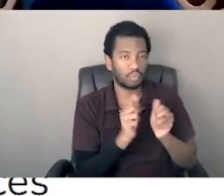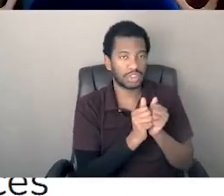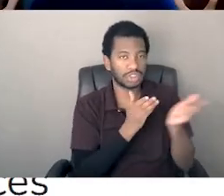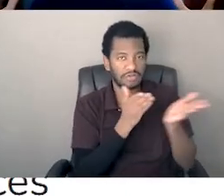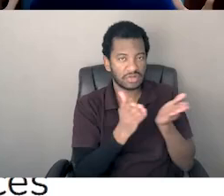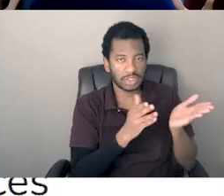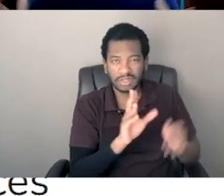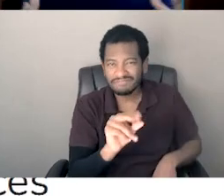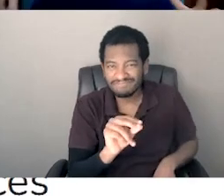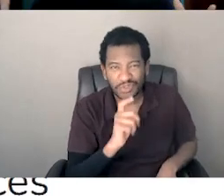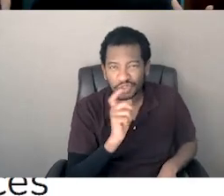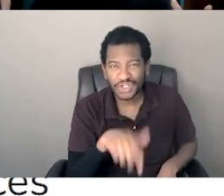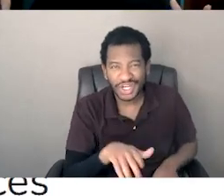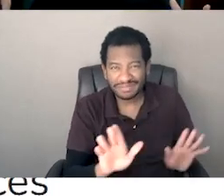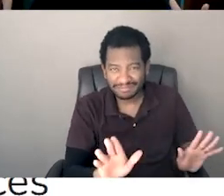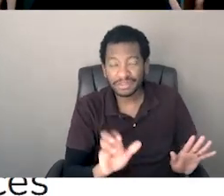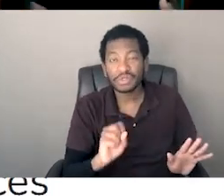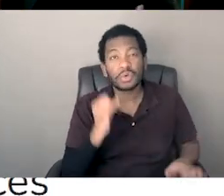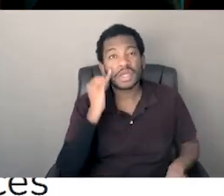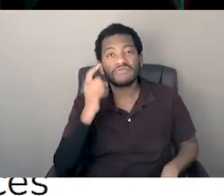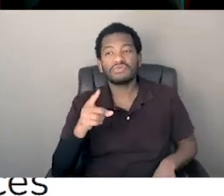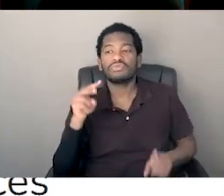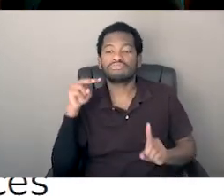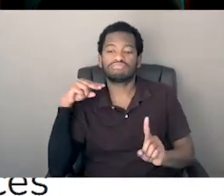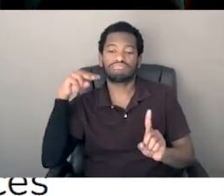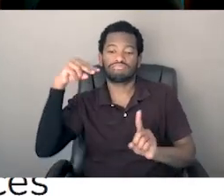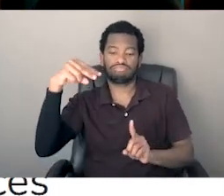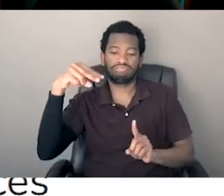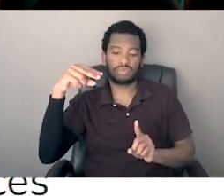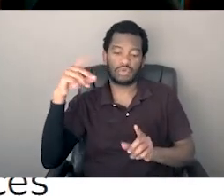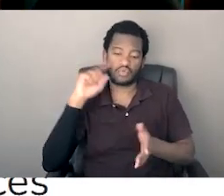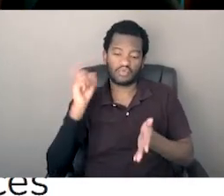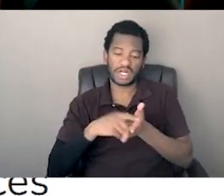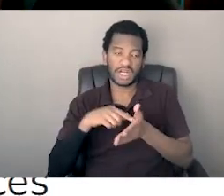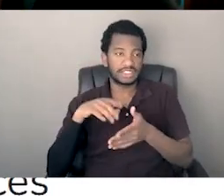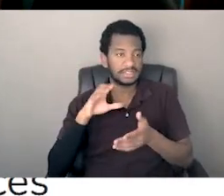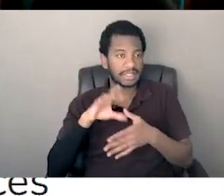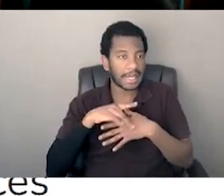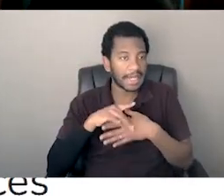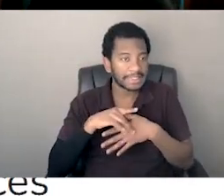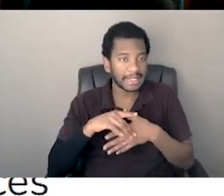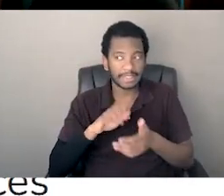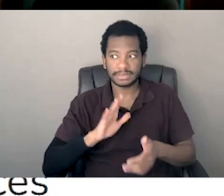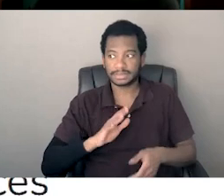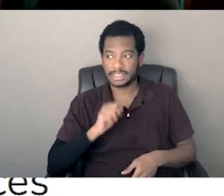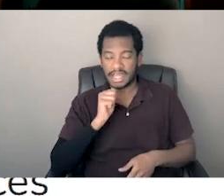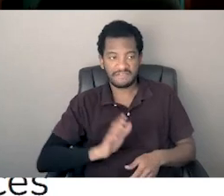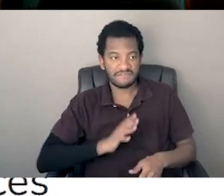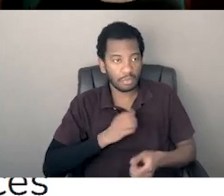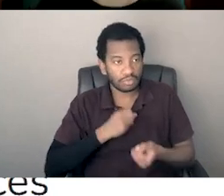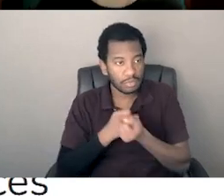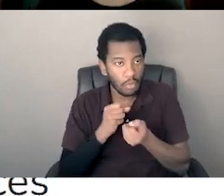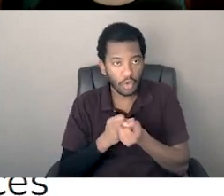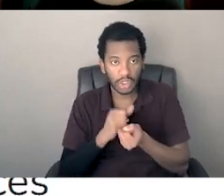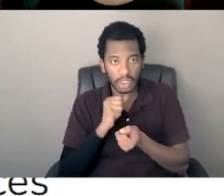the whole and in the context means recognizing the informal support and community resources that are not